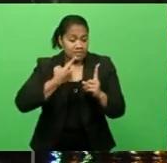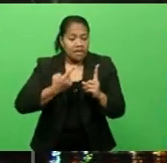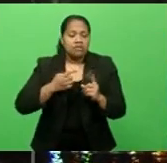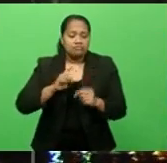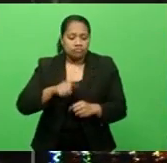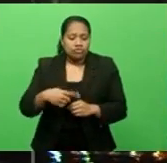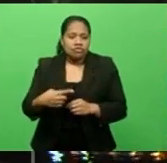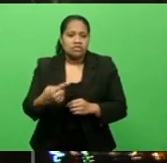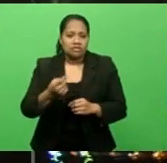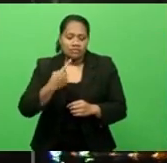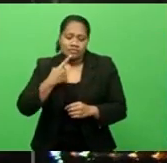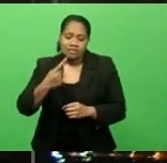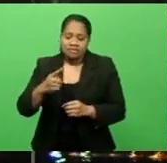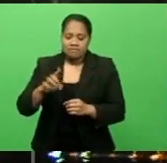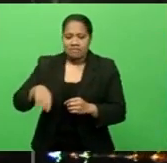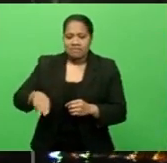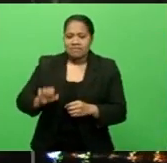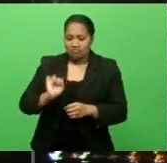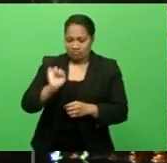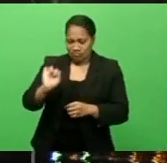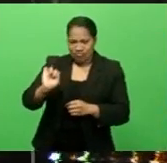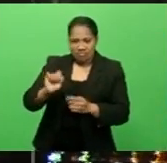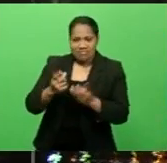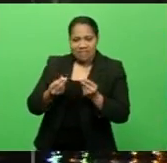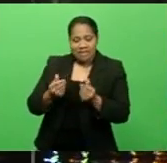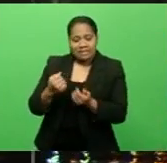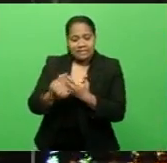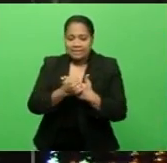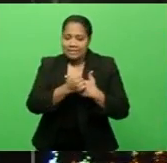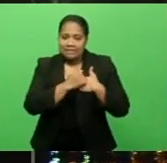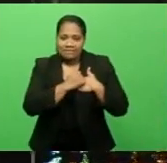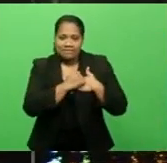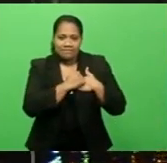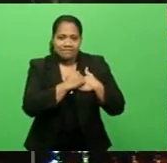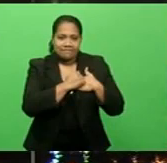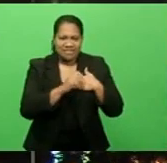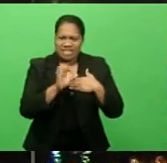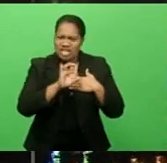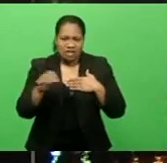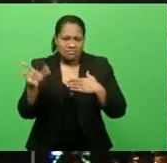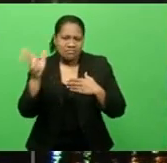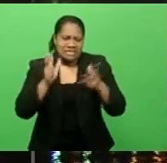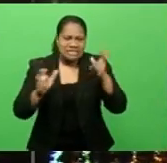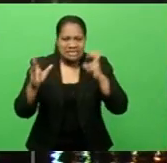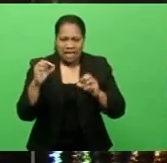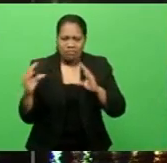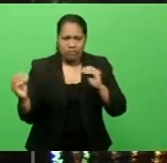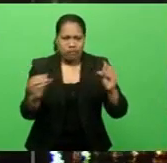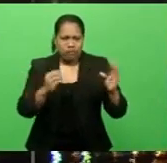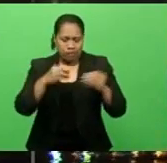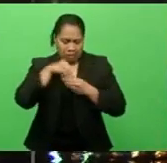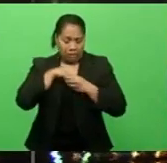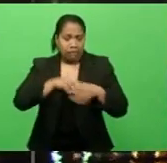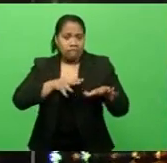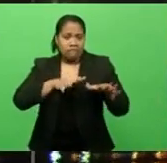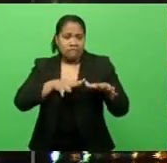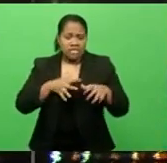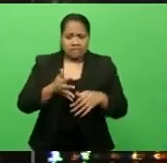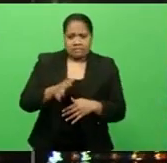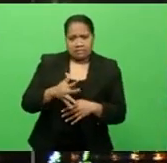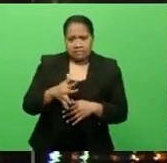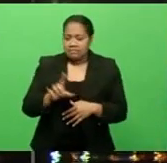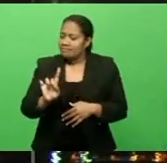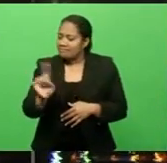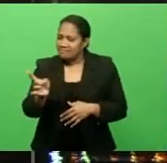are safe and has urged them to reach out instead of listening to all the chatter aimed at causing fear and uncertainty during